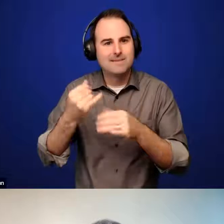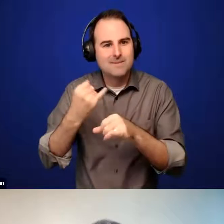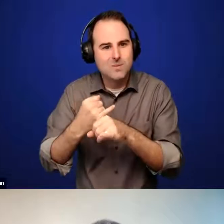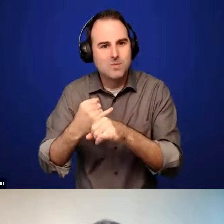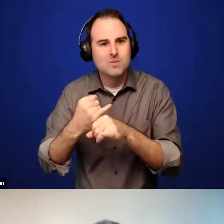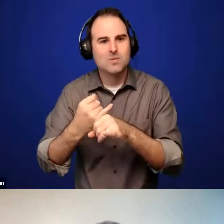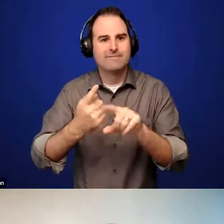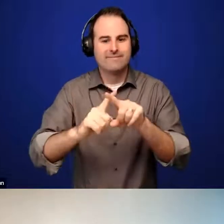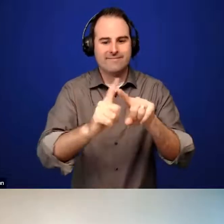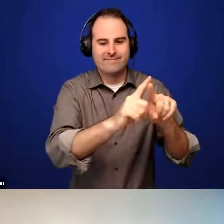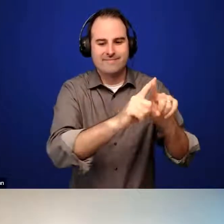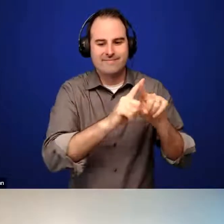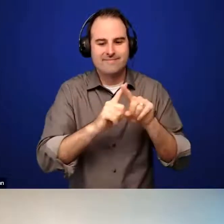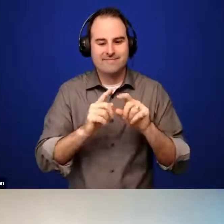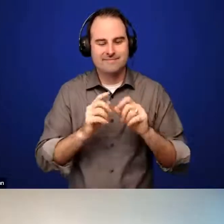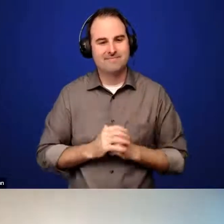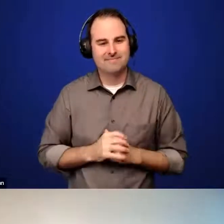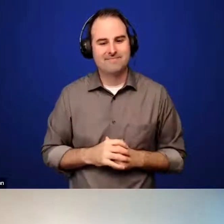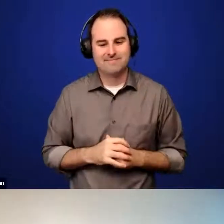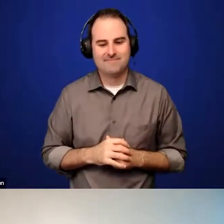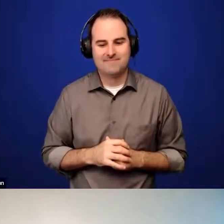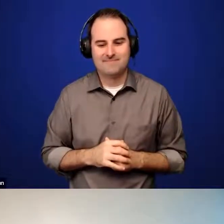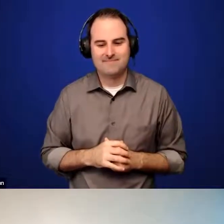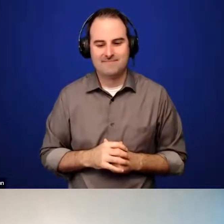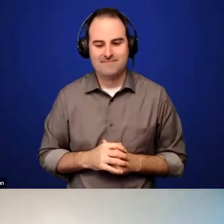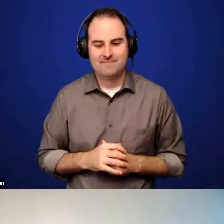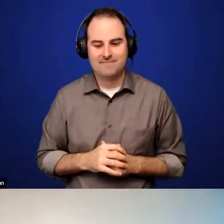and thank you very much.